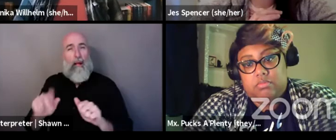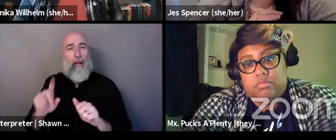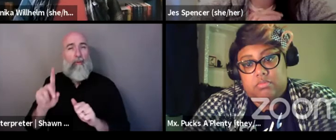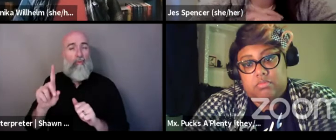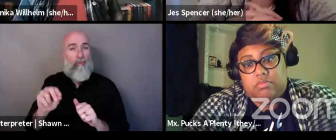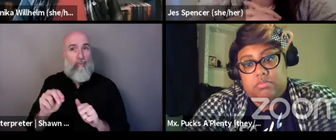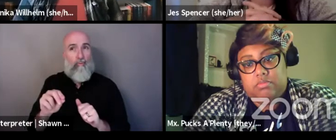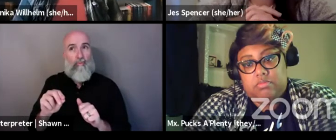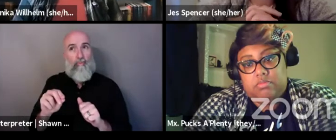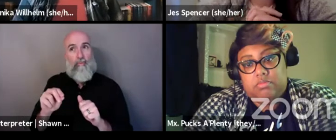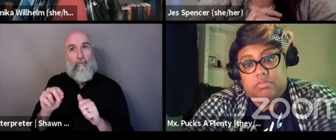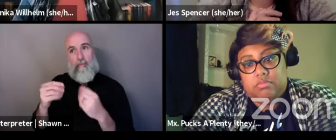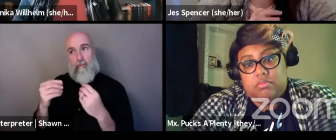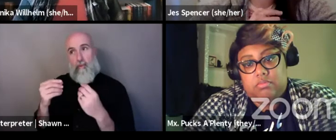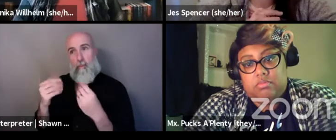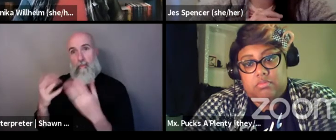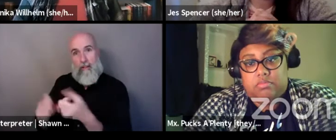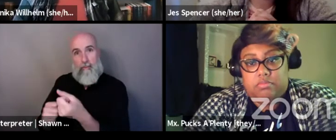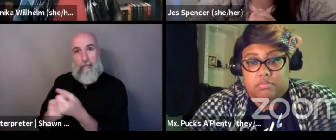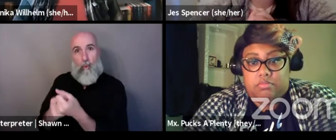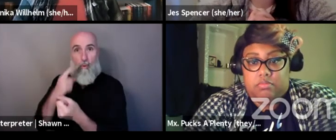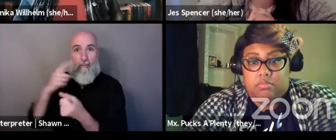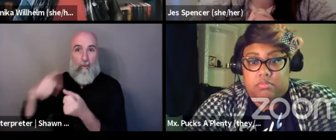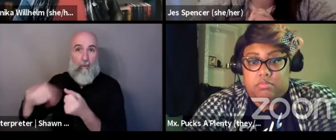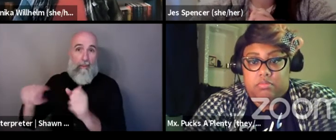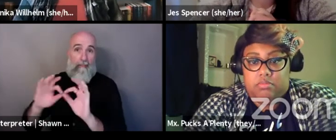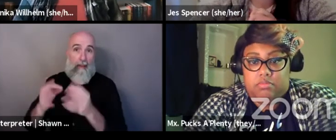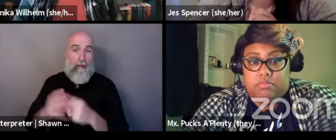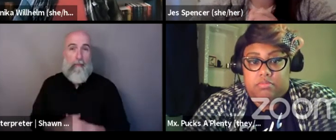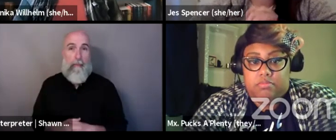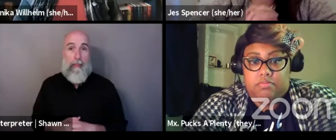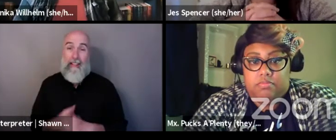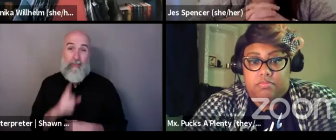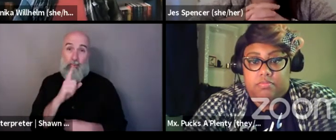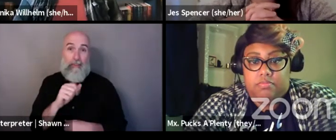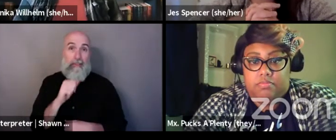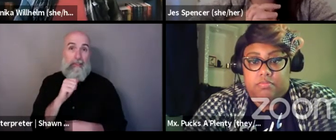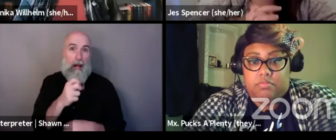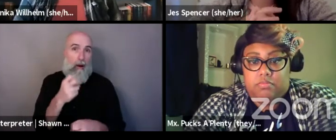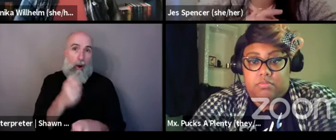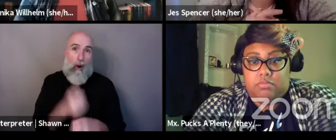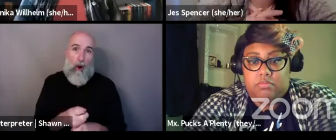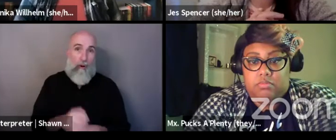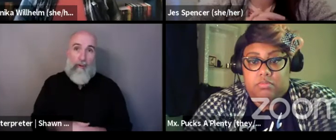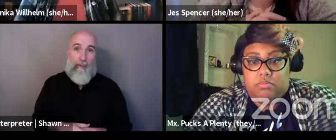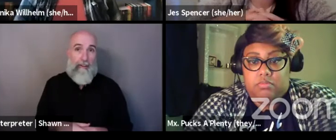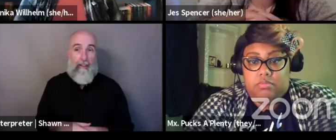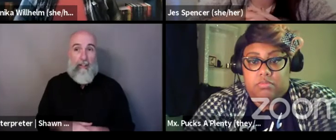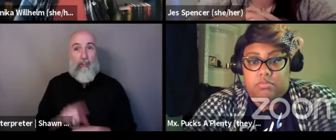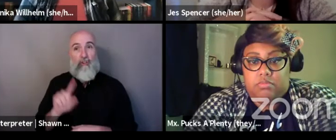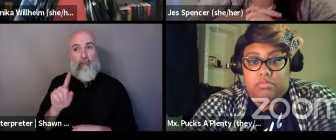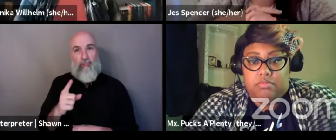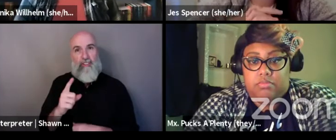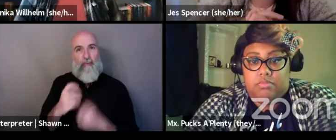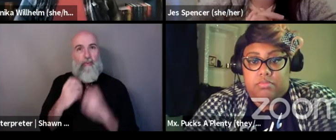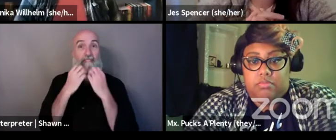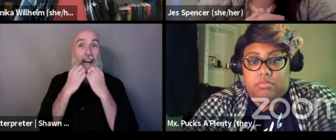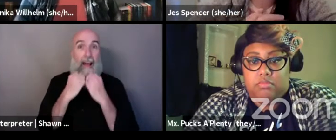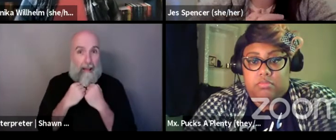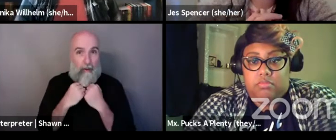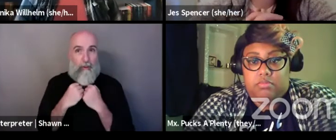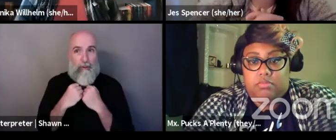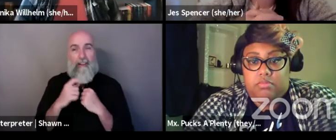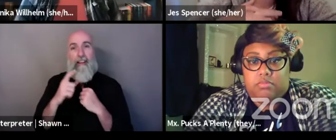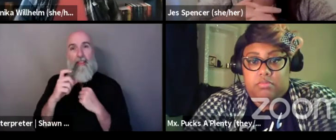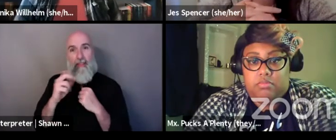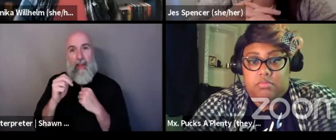to support families. It honestly is not hard. All you have to do is just value it, and then you'll make